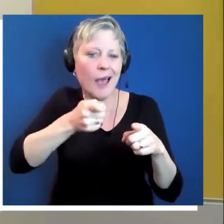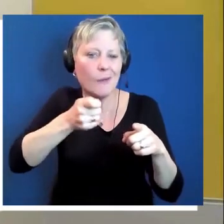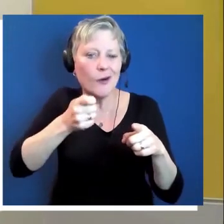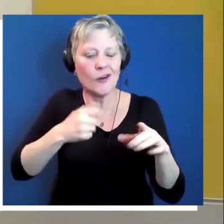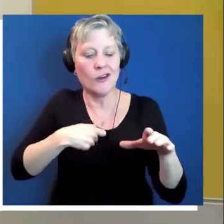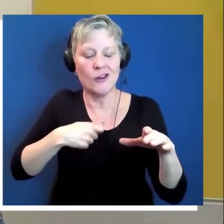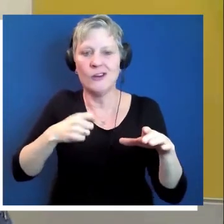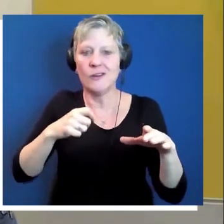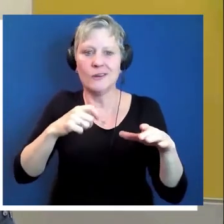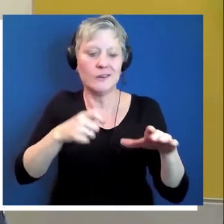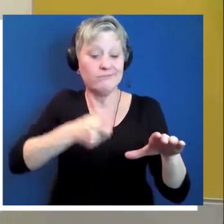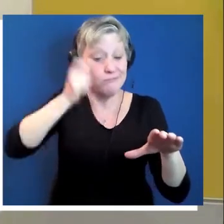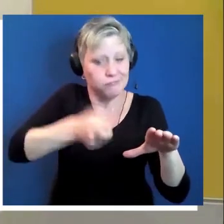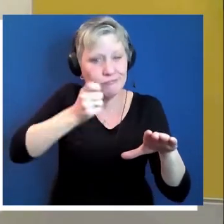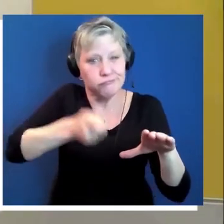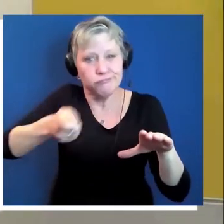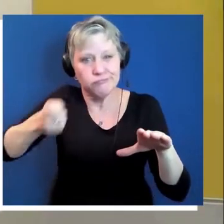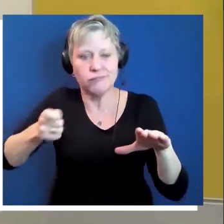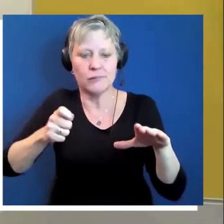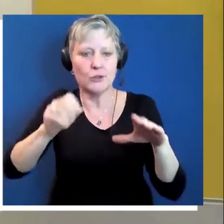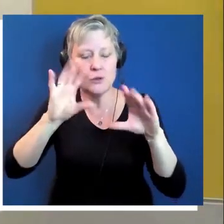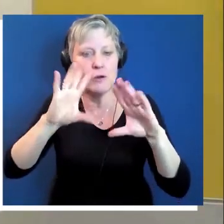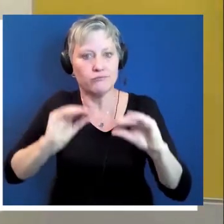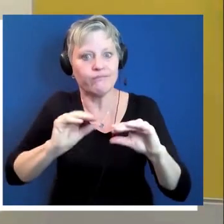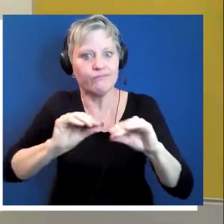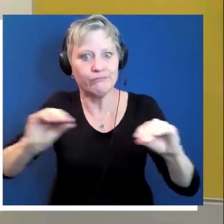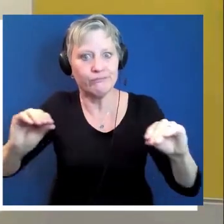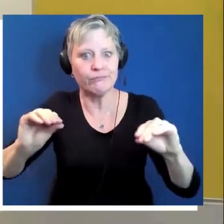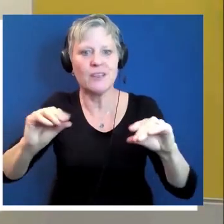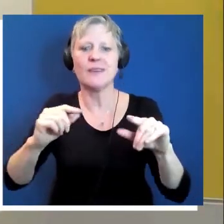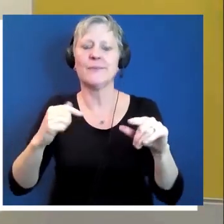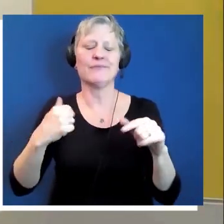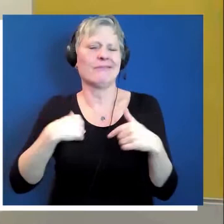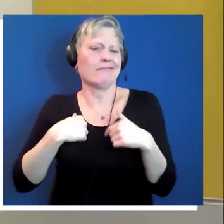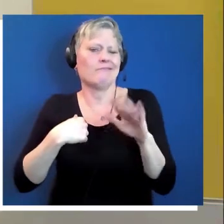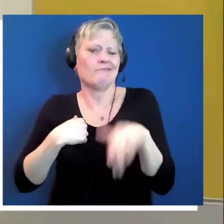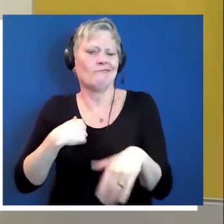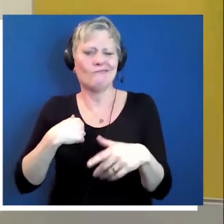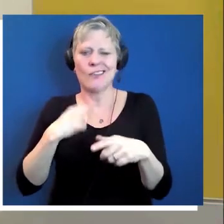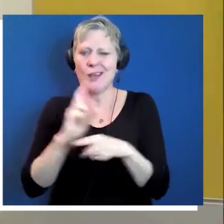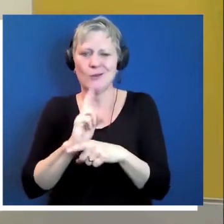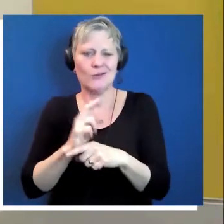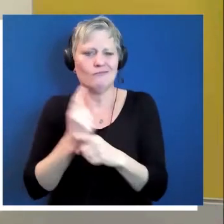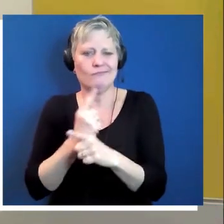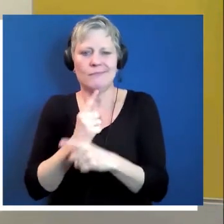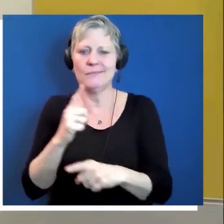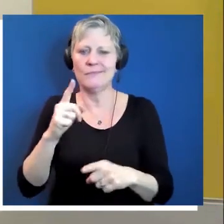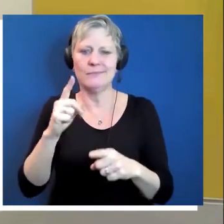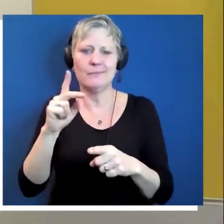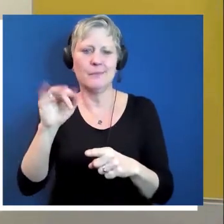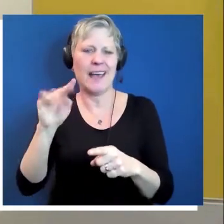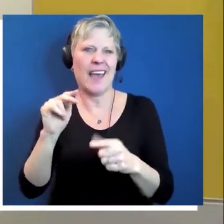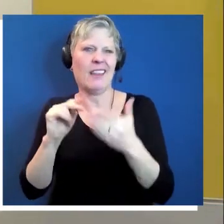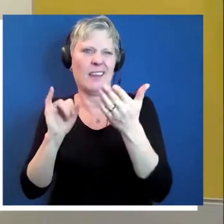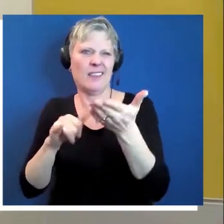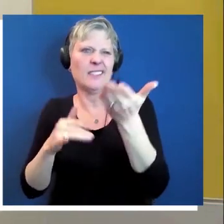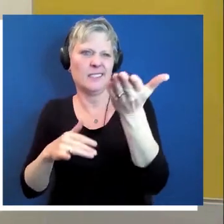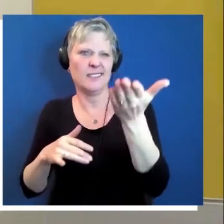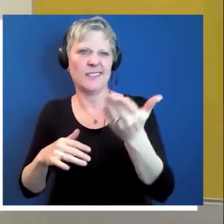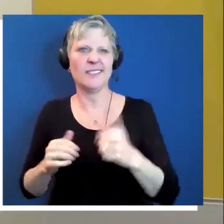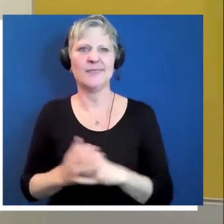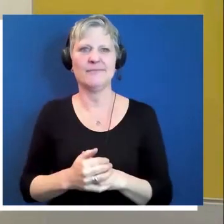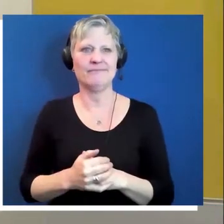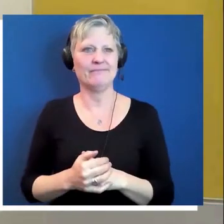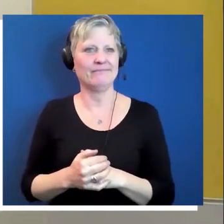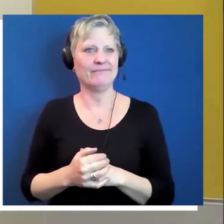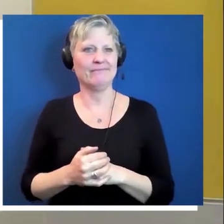out. What I can do is I can just take a regular old saute pan like this and just use the flat part right on the bottom. And